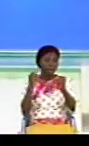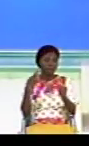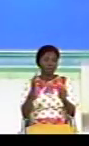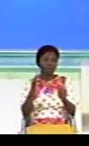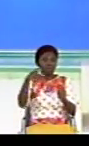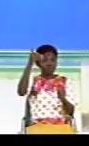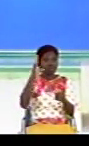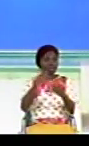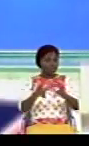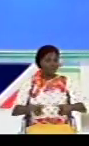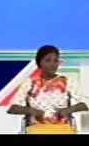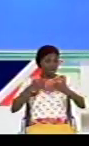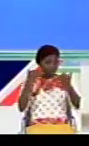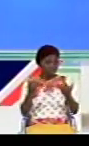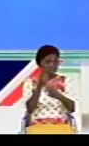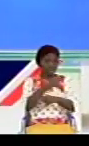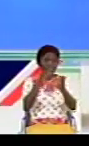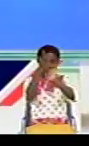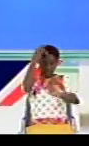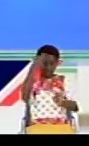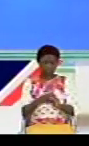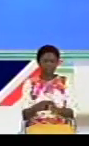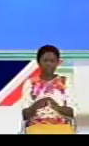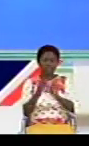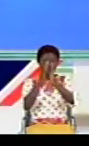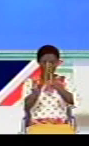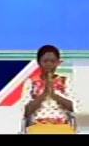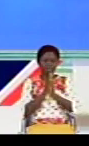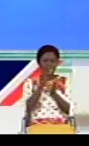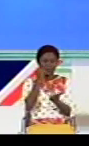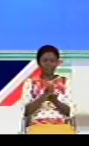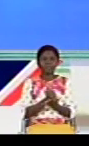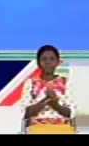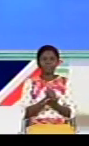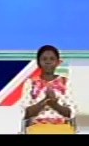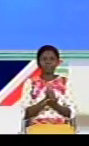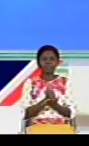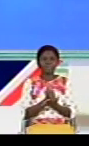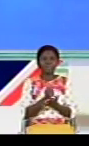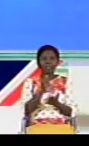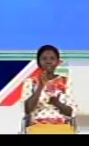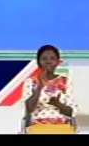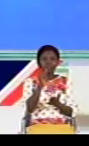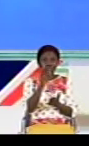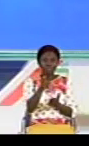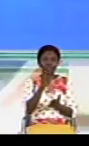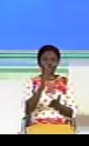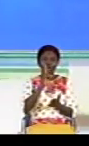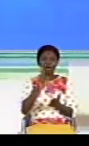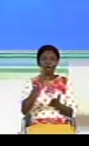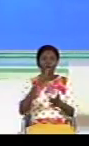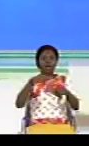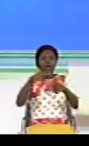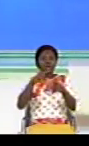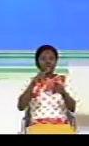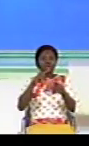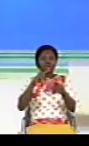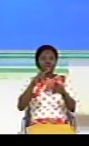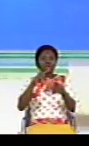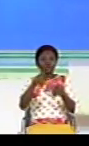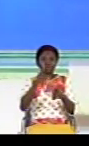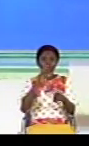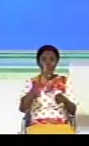in Jesus' name. You're going to activate the mighty hand of